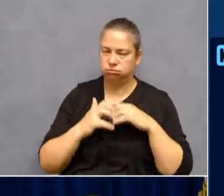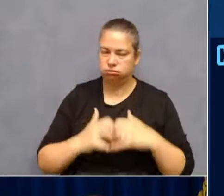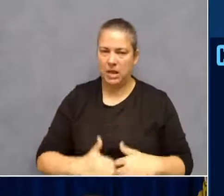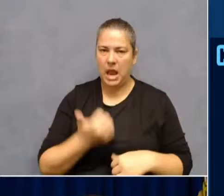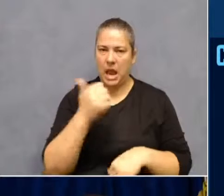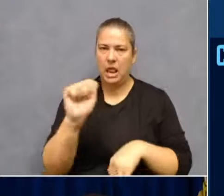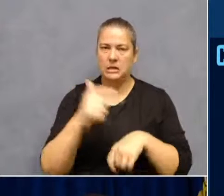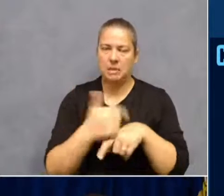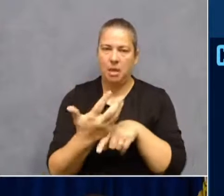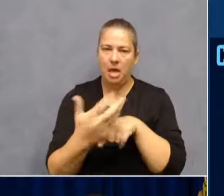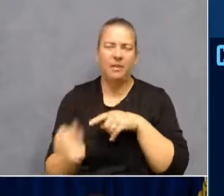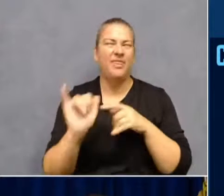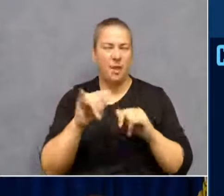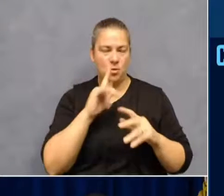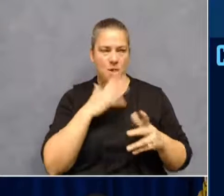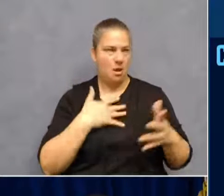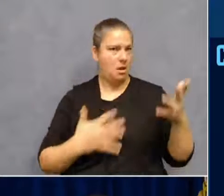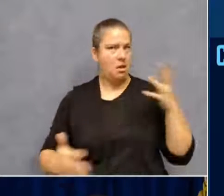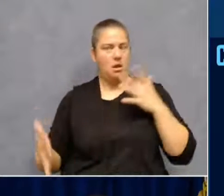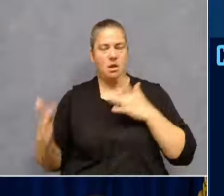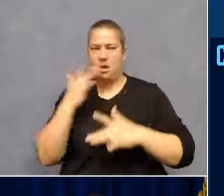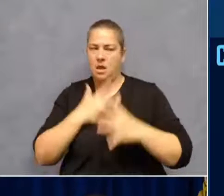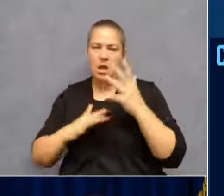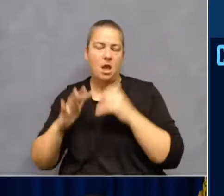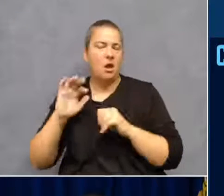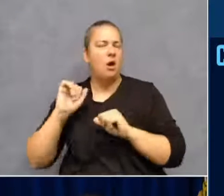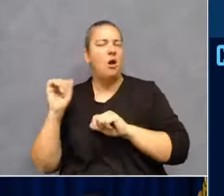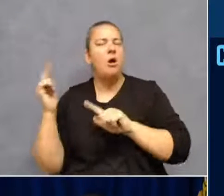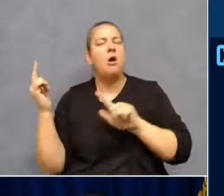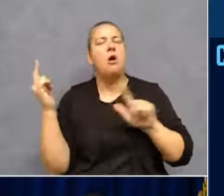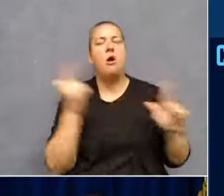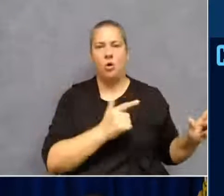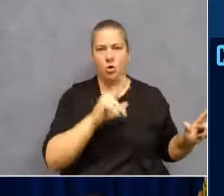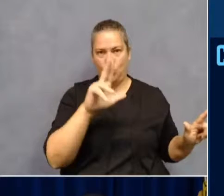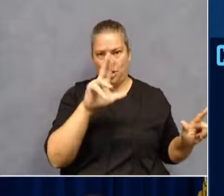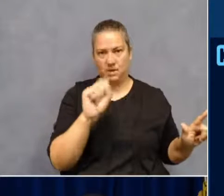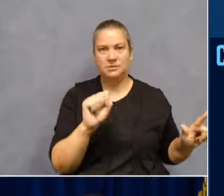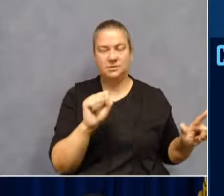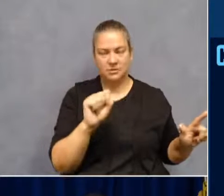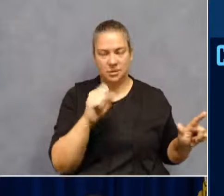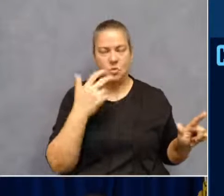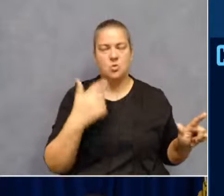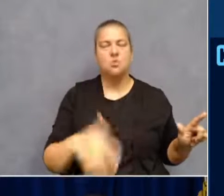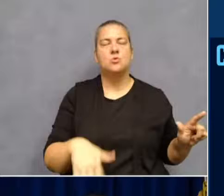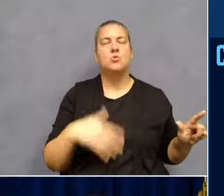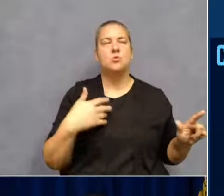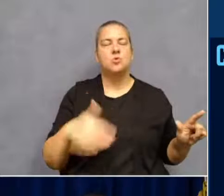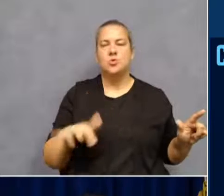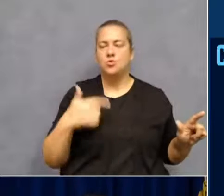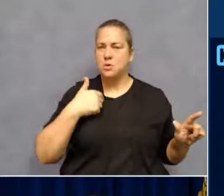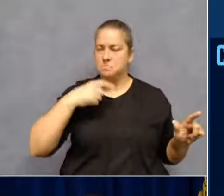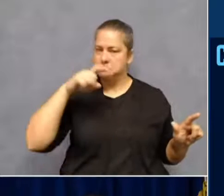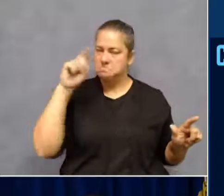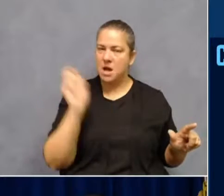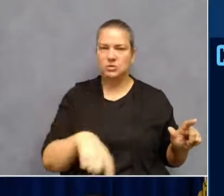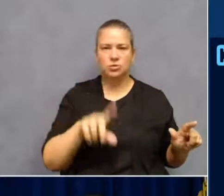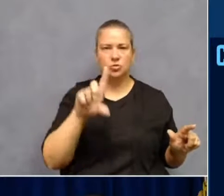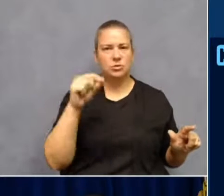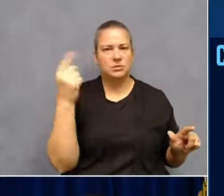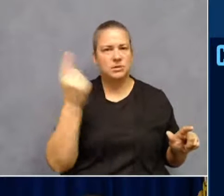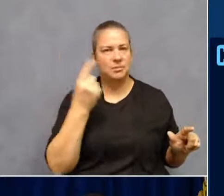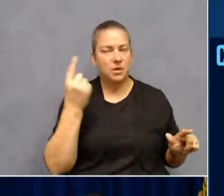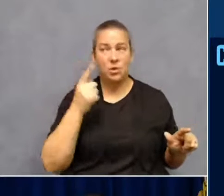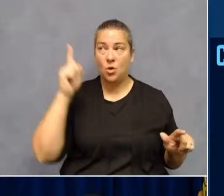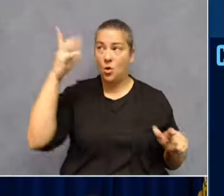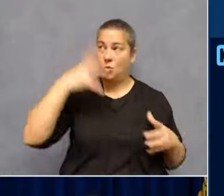difficult moment where we all across this country took very significant steps, but one we had to. One the White House urged us to